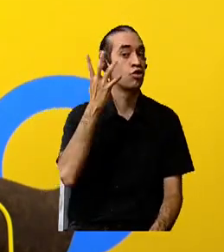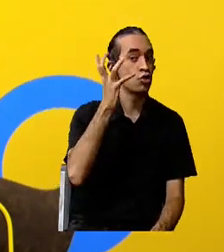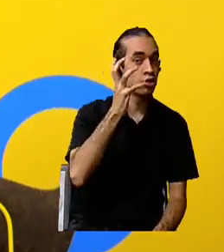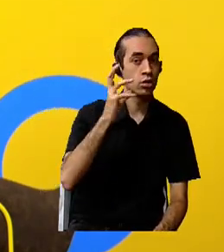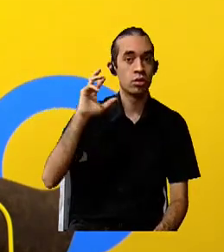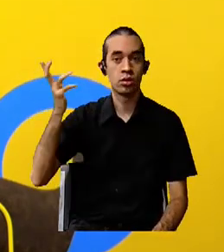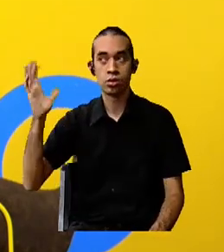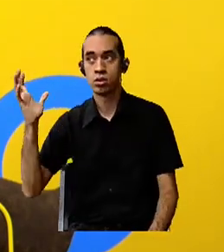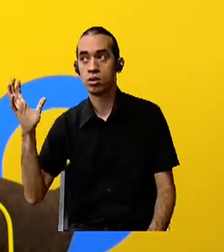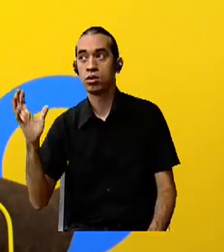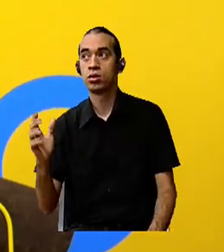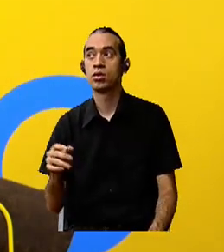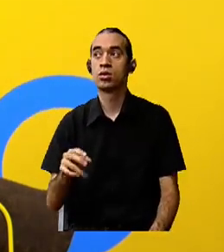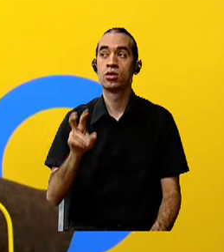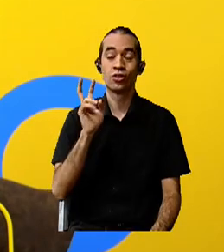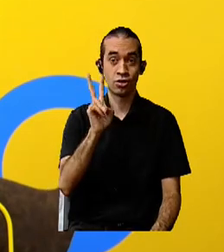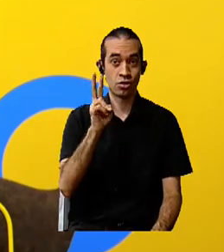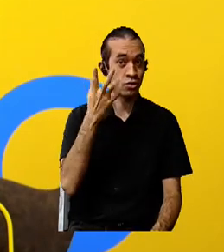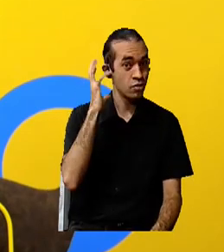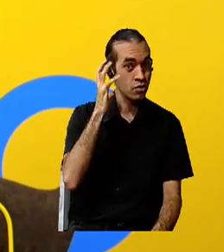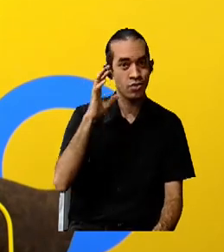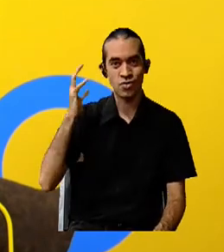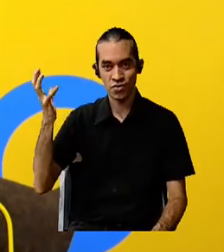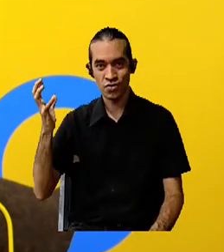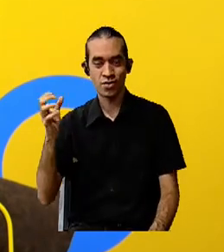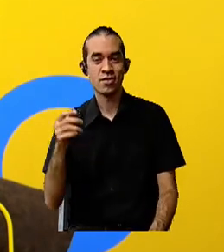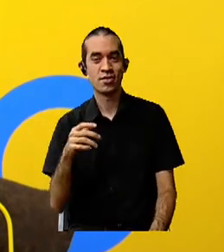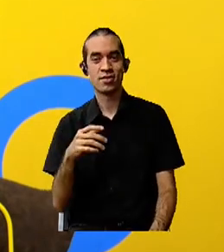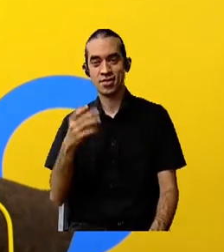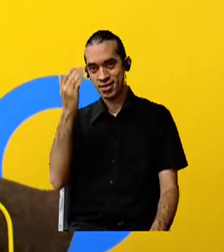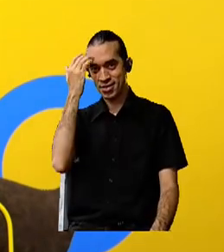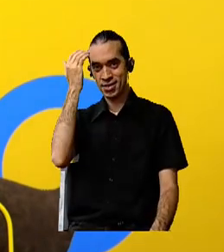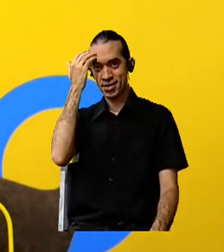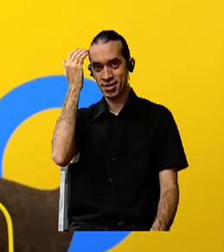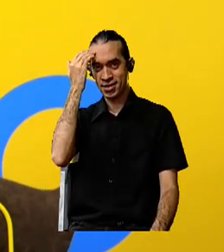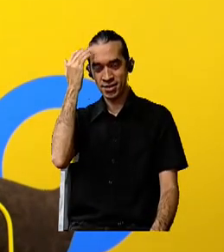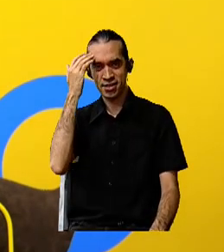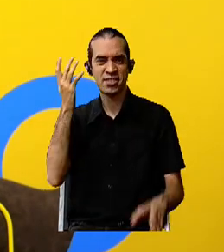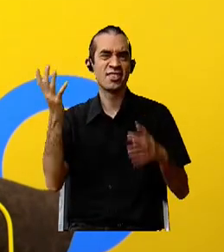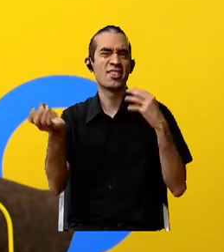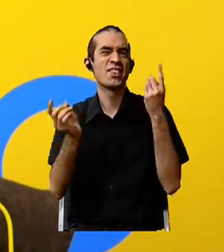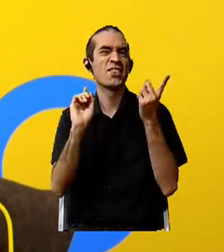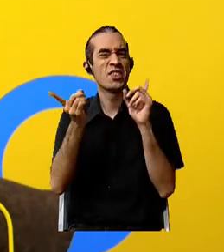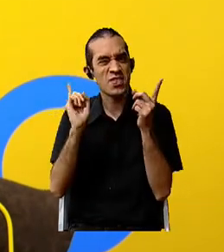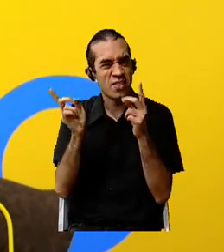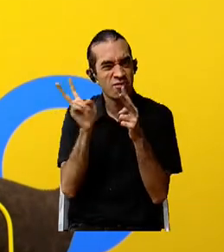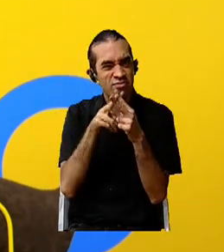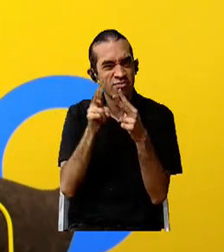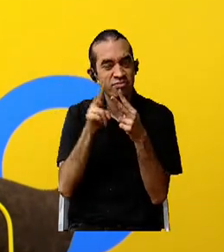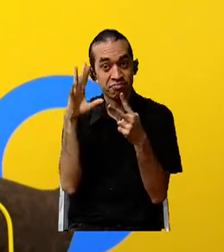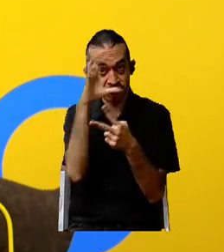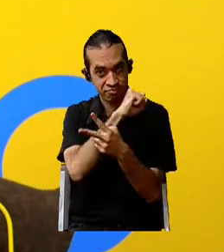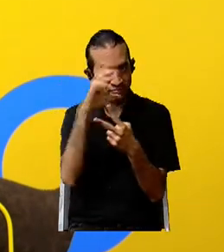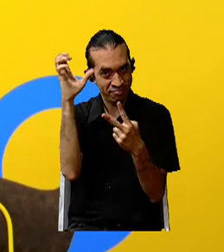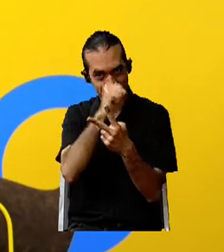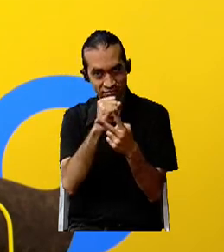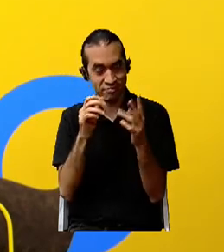sounds. Hay una presentación de dos sonidos, Chuli. And what sounds are those?